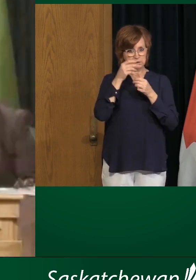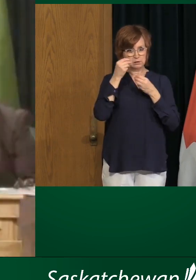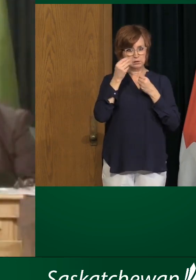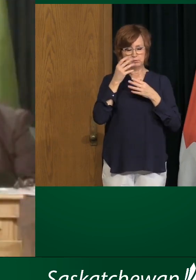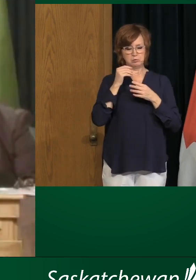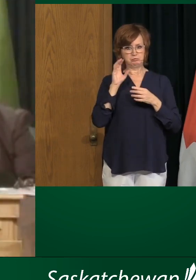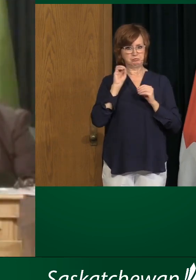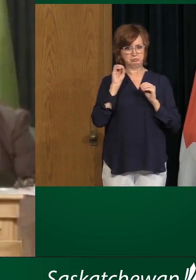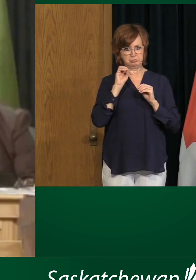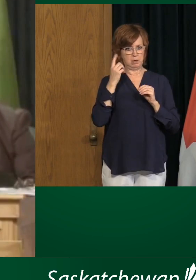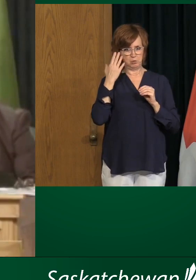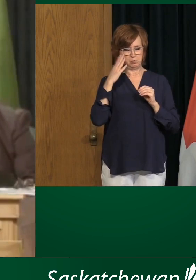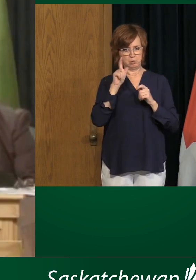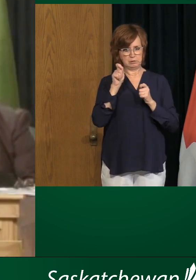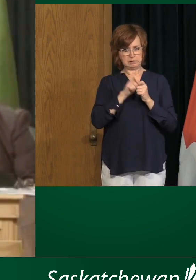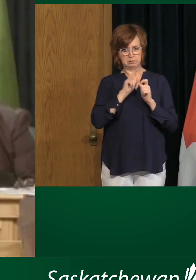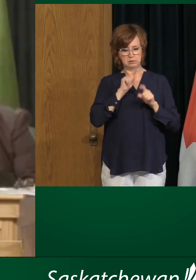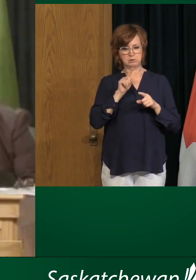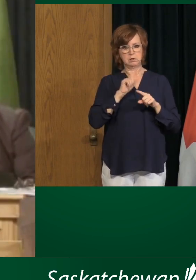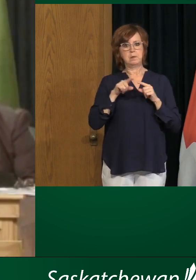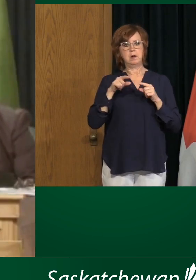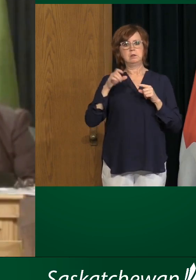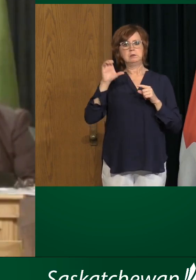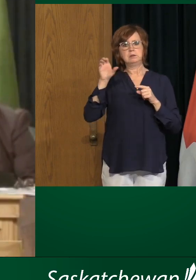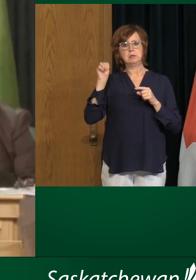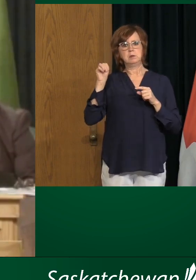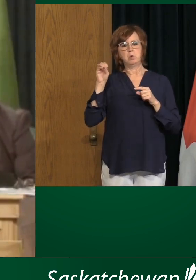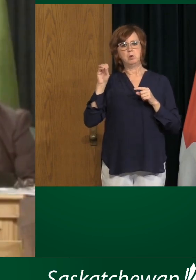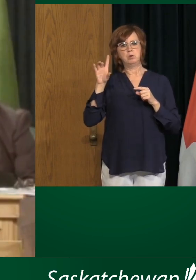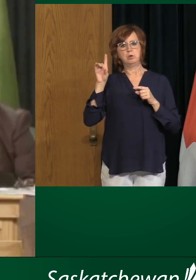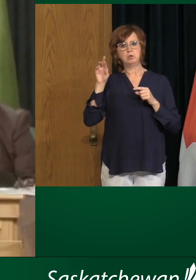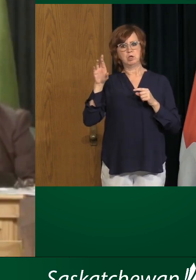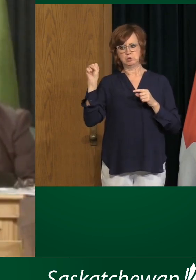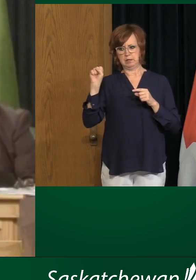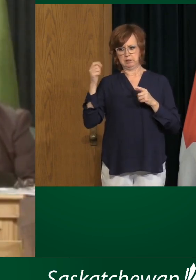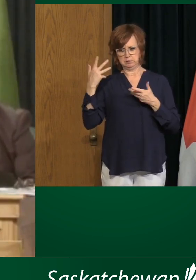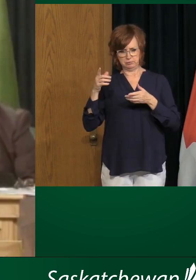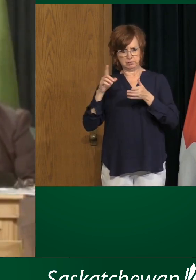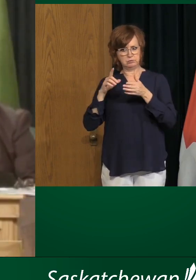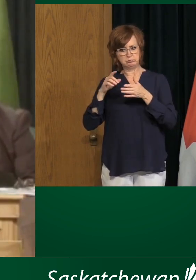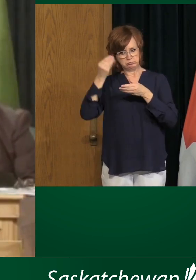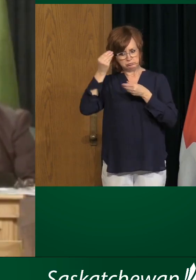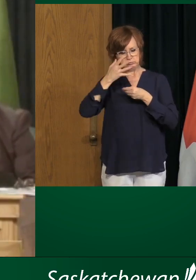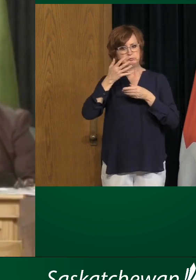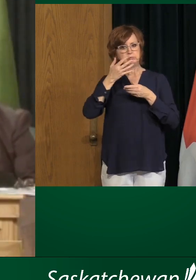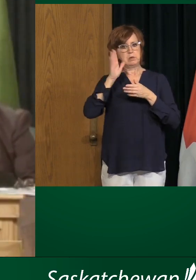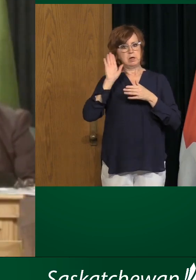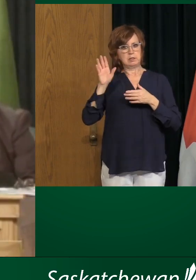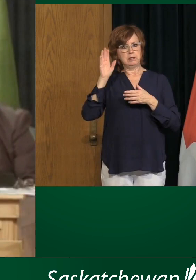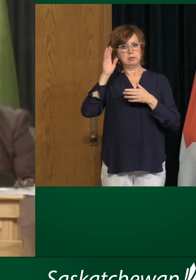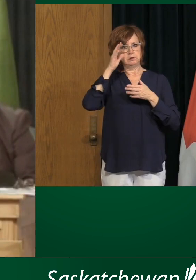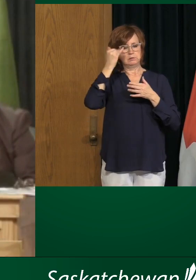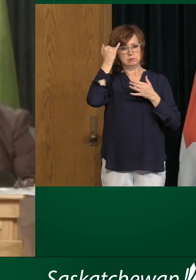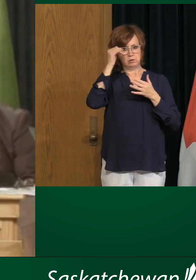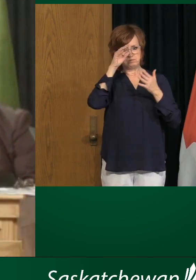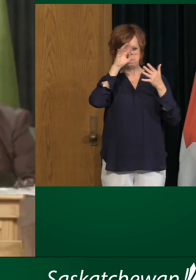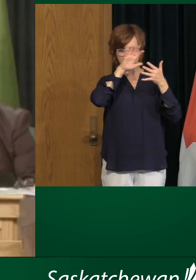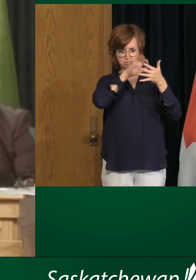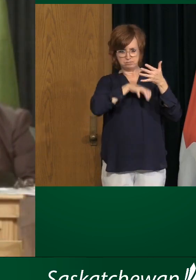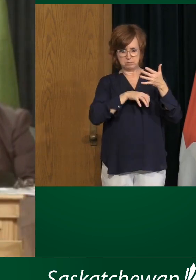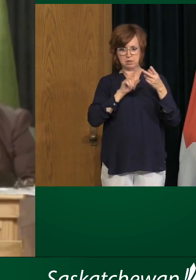Medical Health Officer and that the public health inspectors have criteria which they use to do those